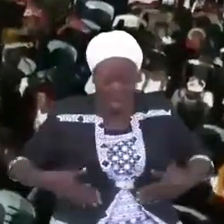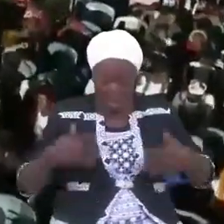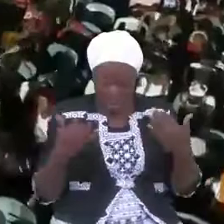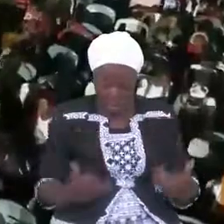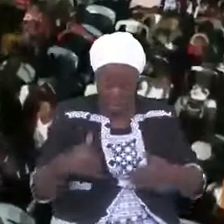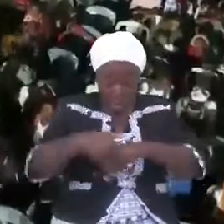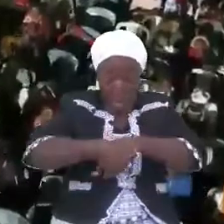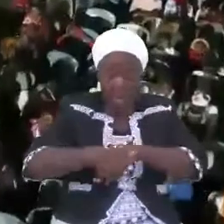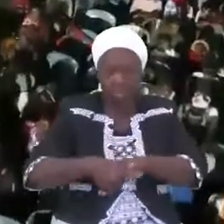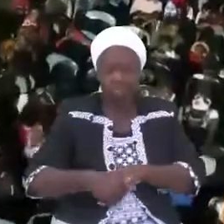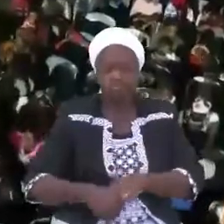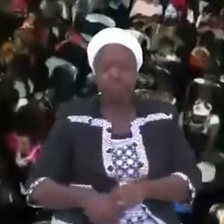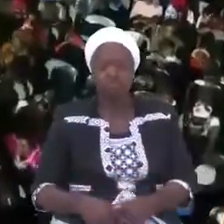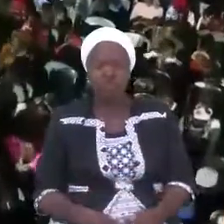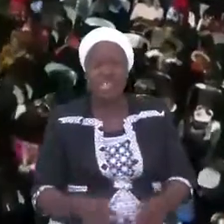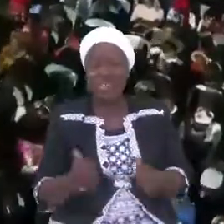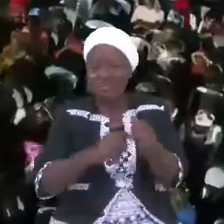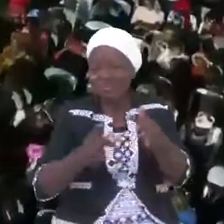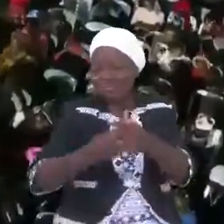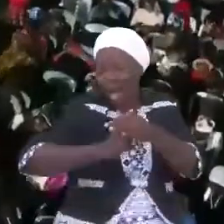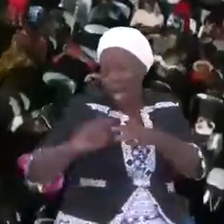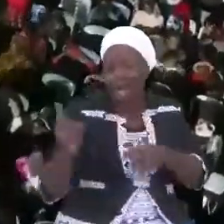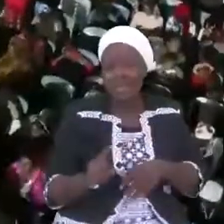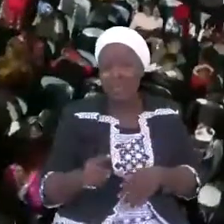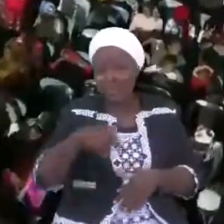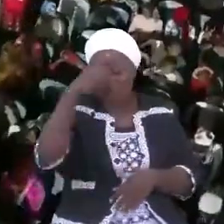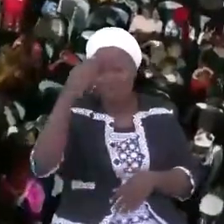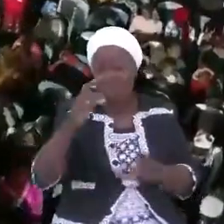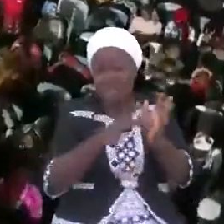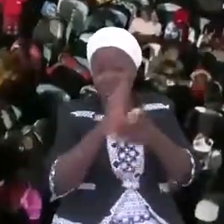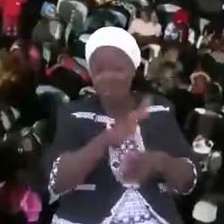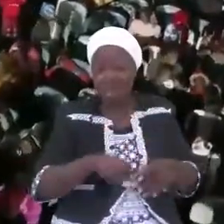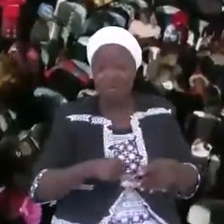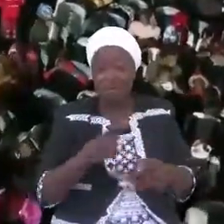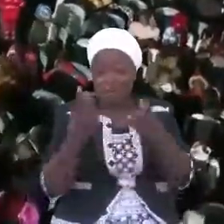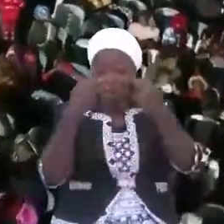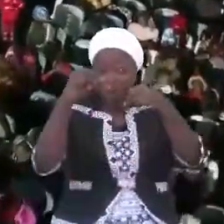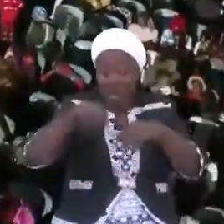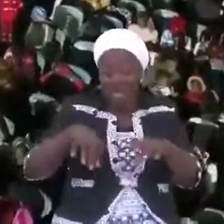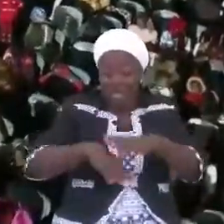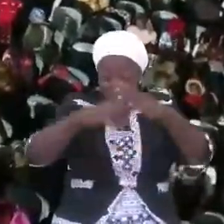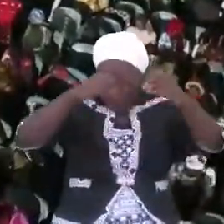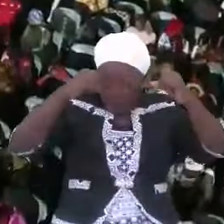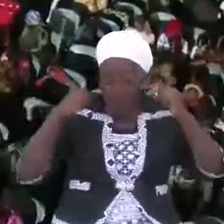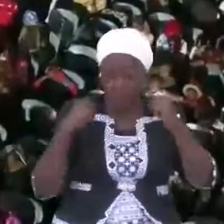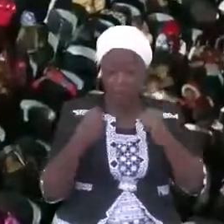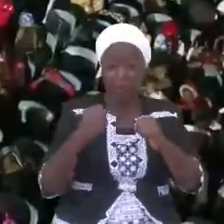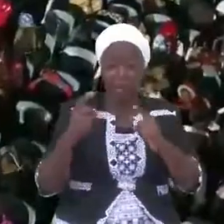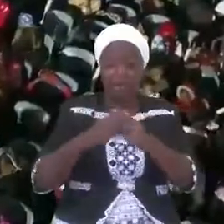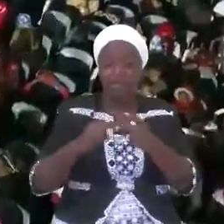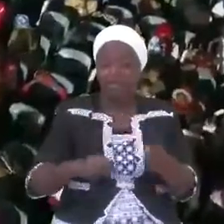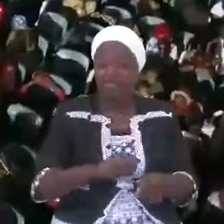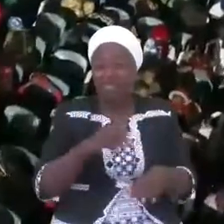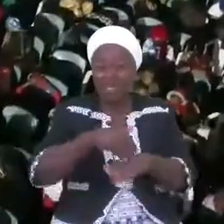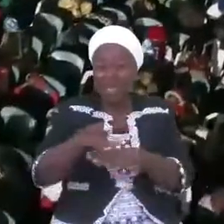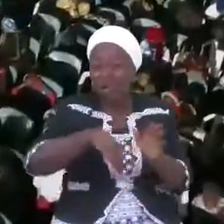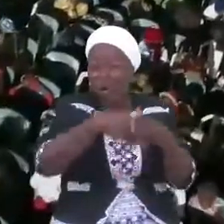power of the Lord will roll down the miracles, that I will not miss my own.